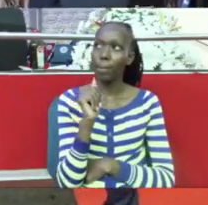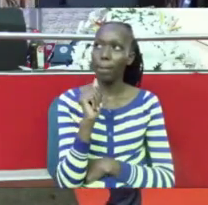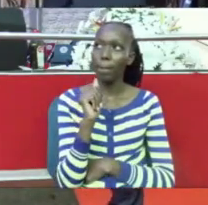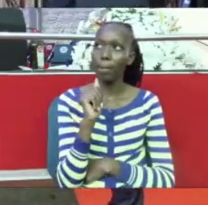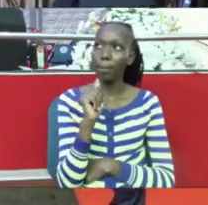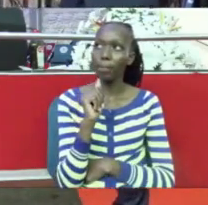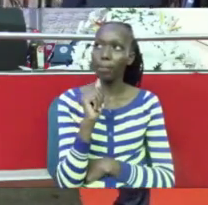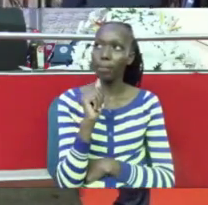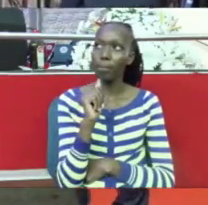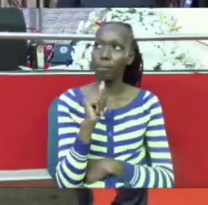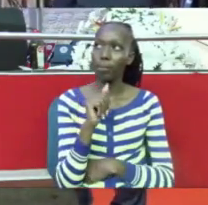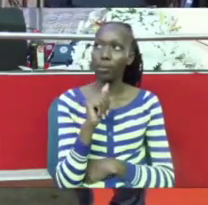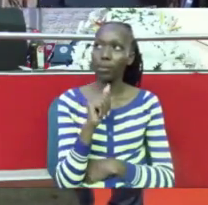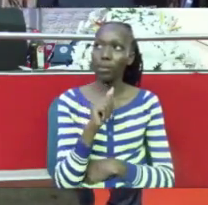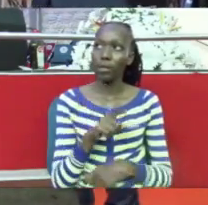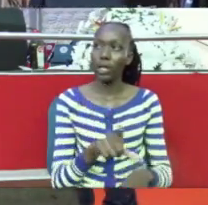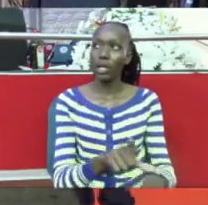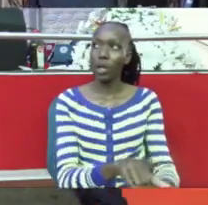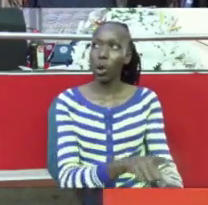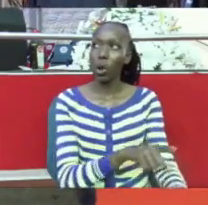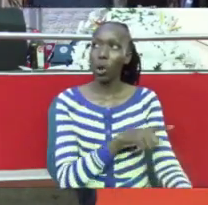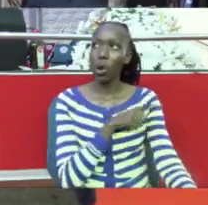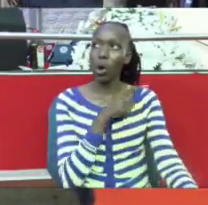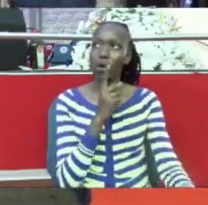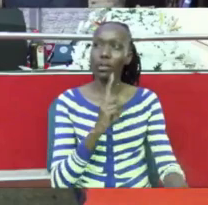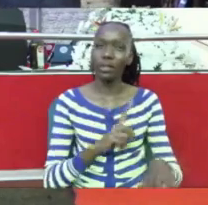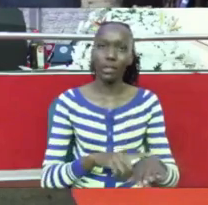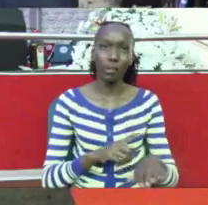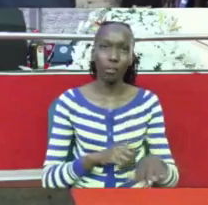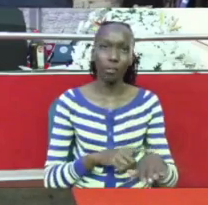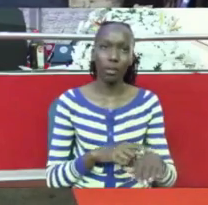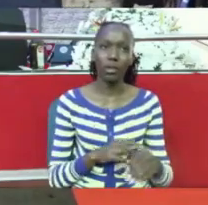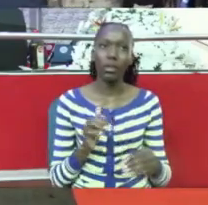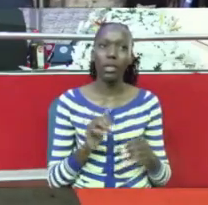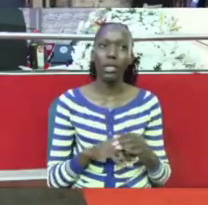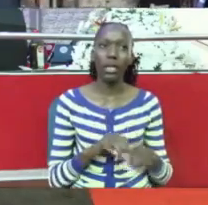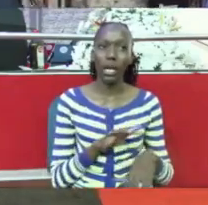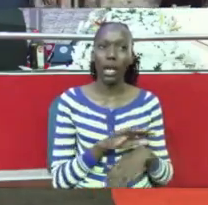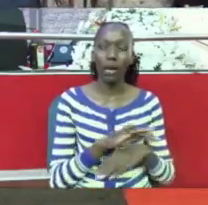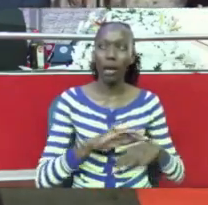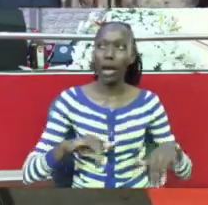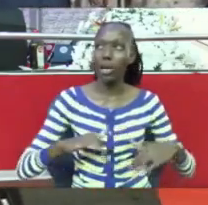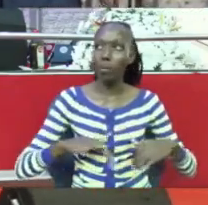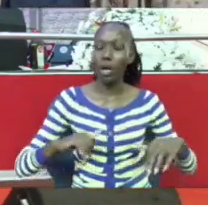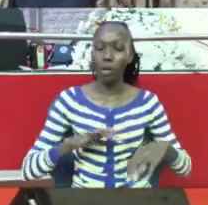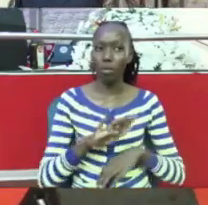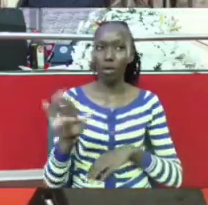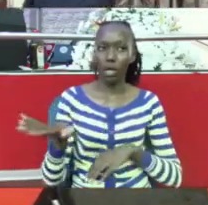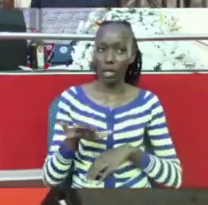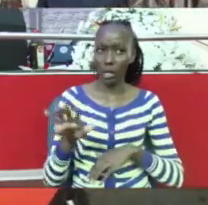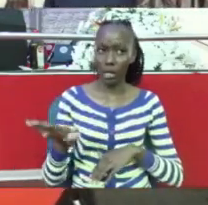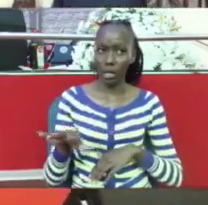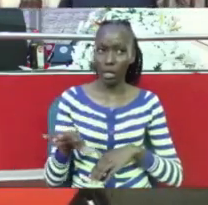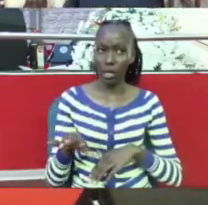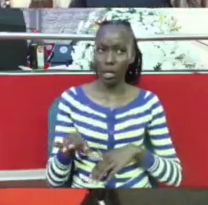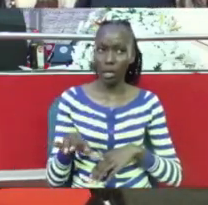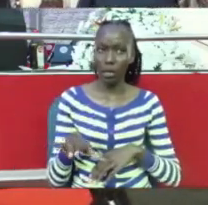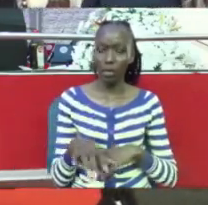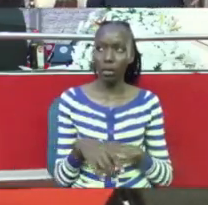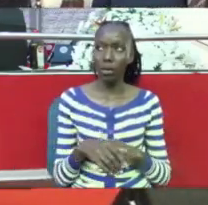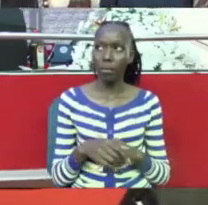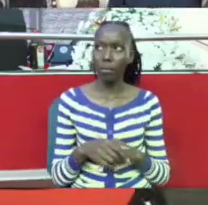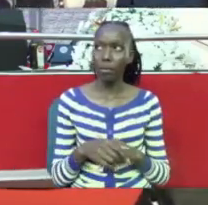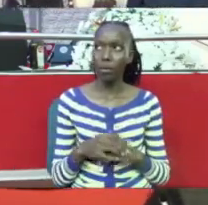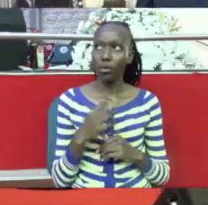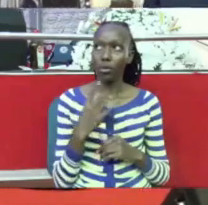have realized that Esau had not taken even breakfast. Na akajua kwamba Esau hakuwa amekunywa kitu hata asubuhi. And instead of waiting for Rebecca,